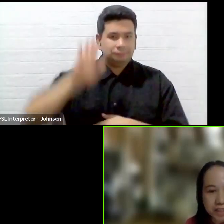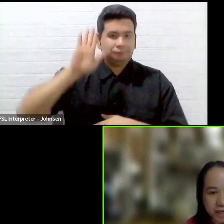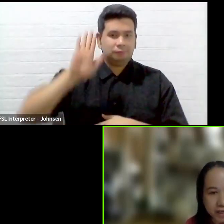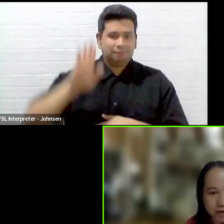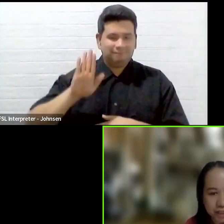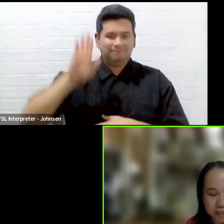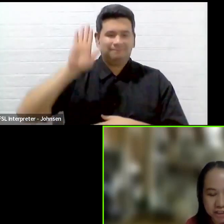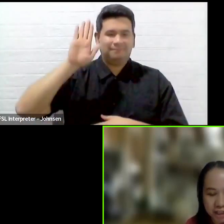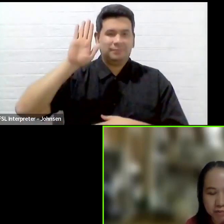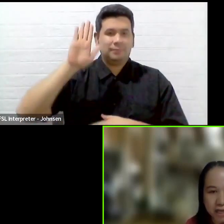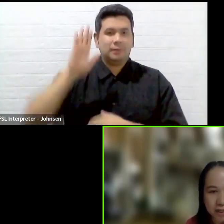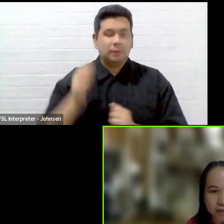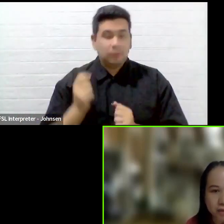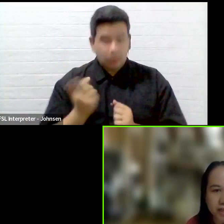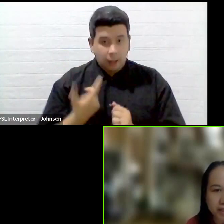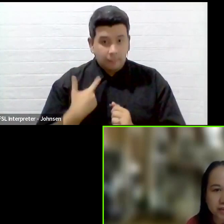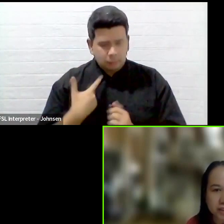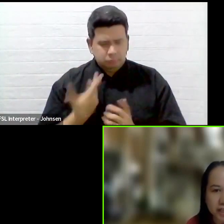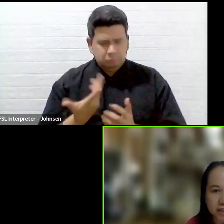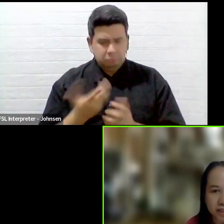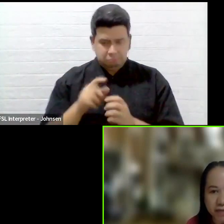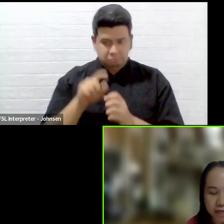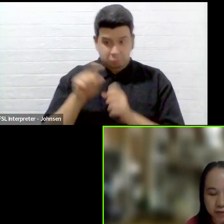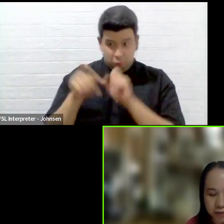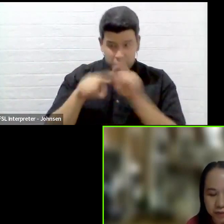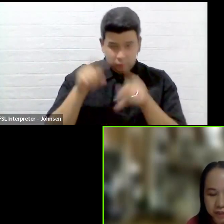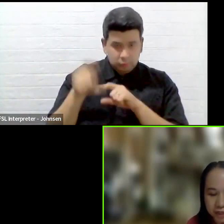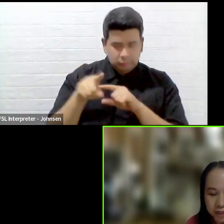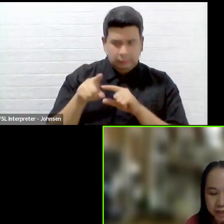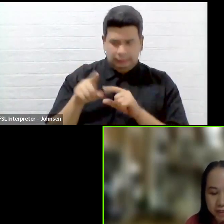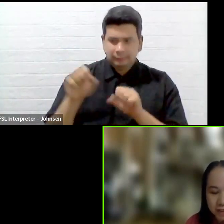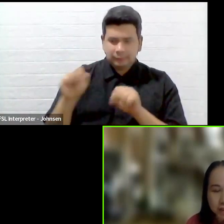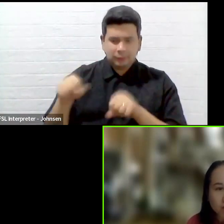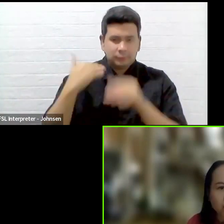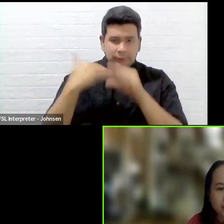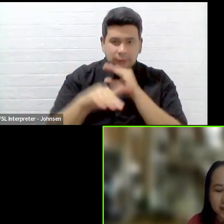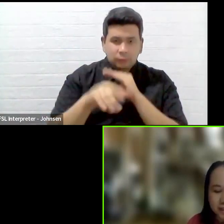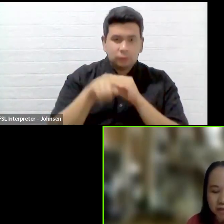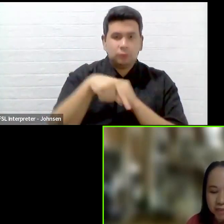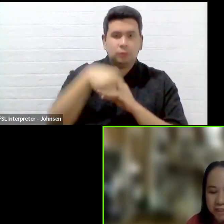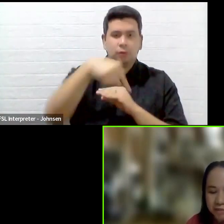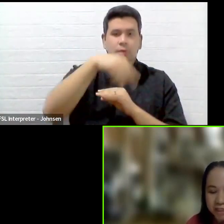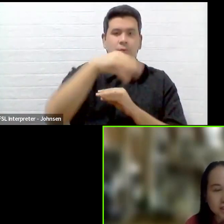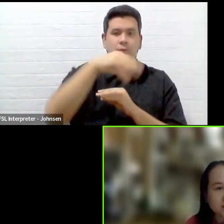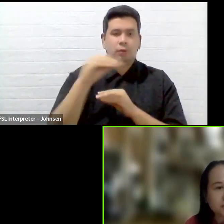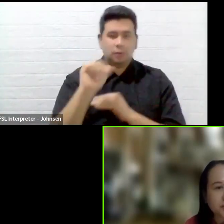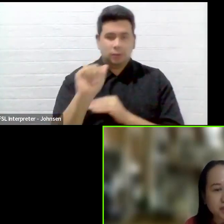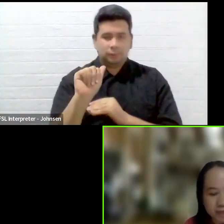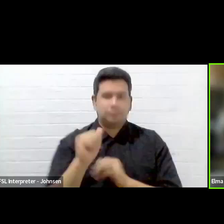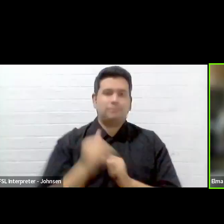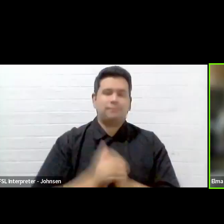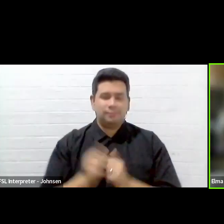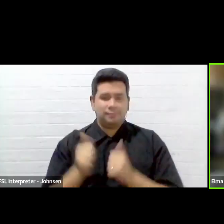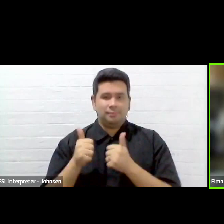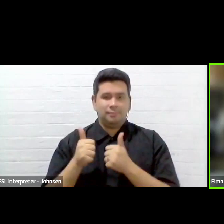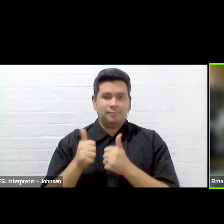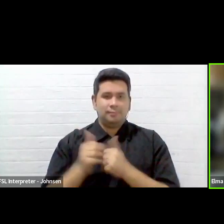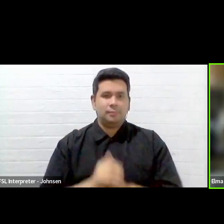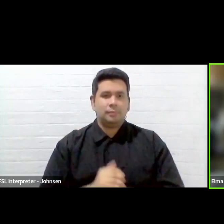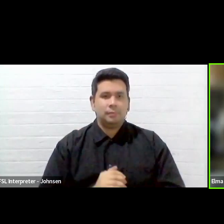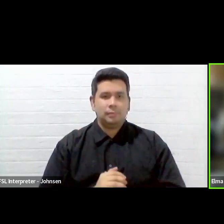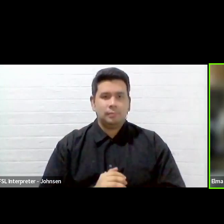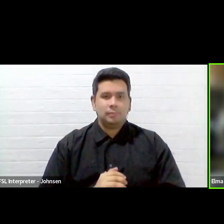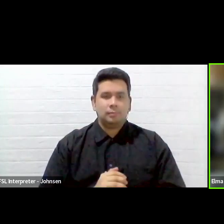the Q&A or in the chat box. We will entertain them later. So COVID-19 pandemic is not the first pandemic that the